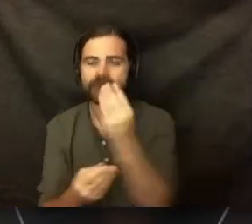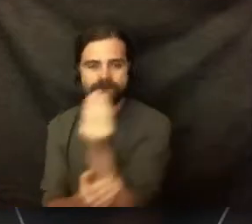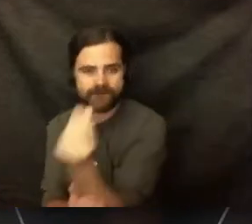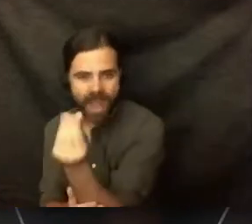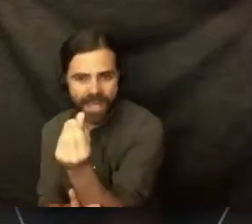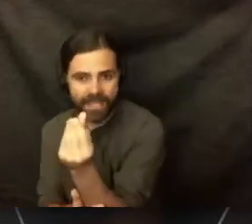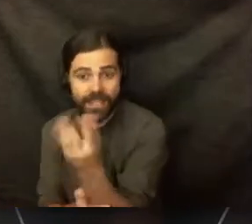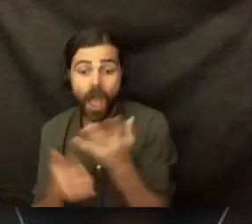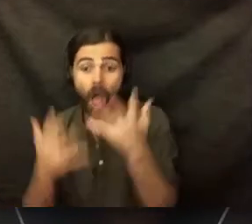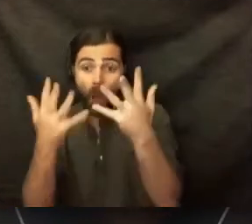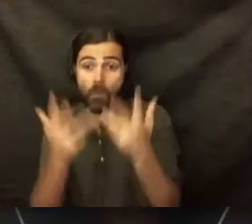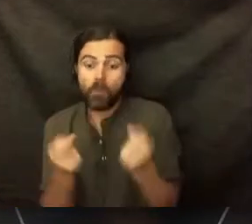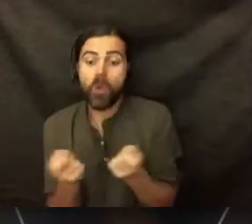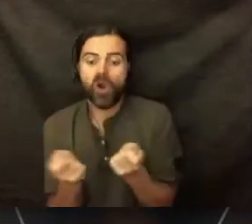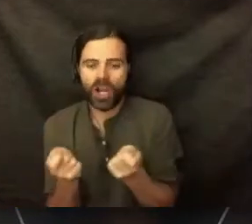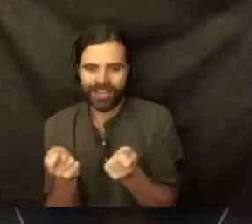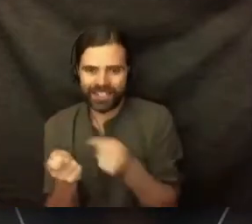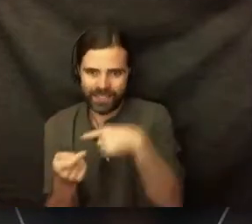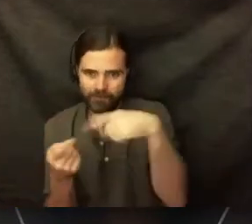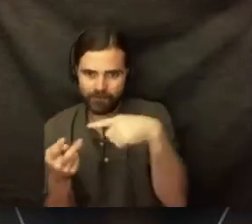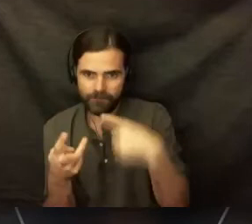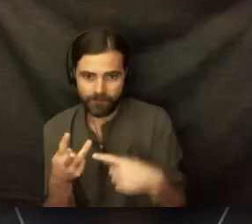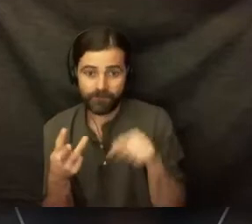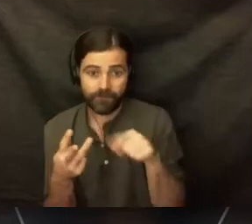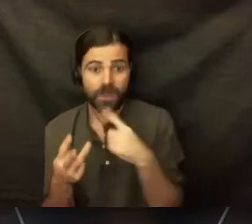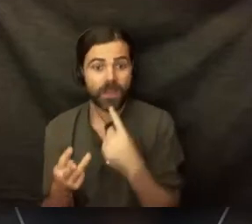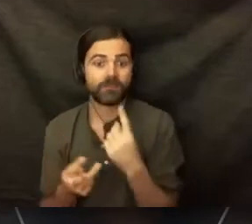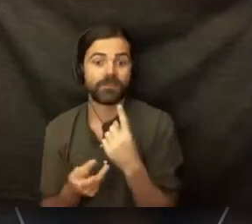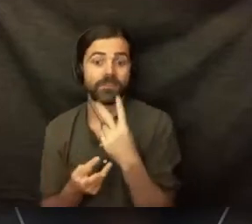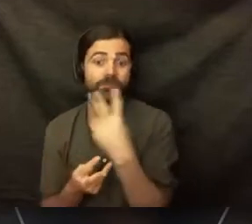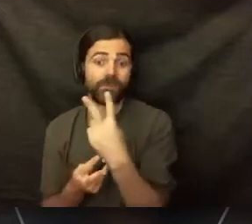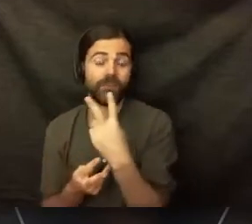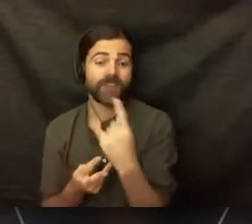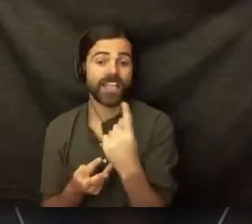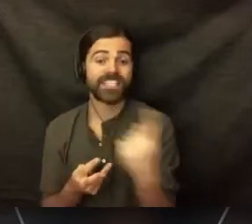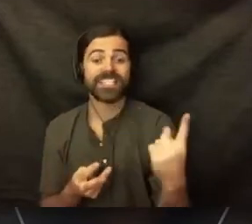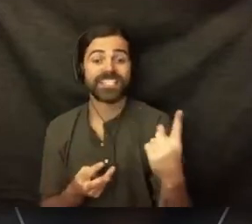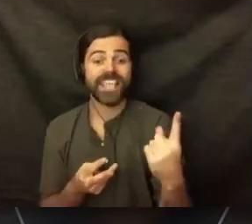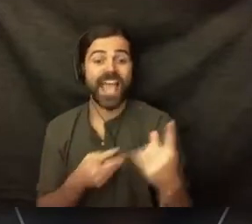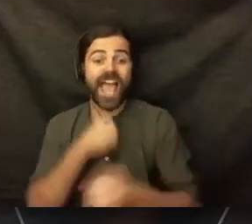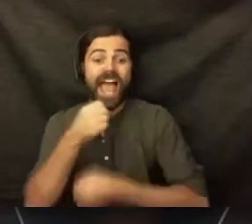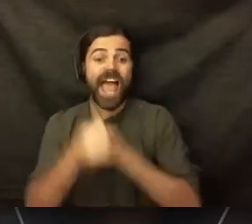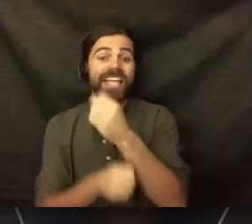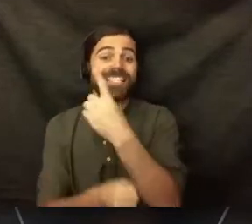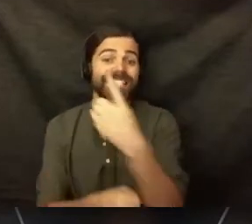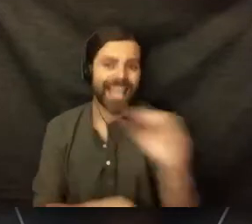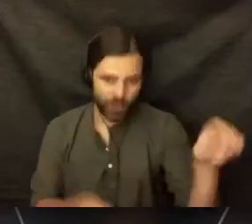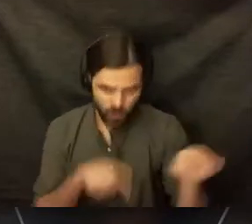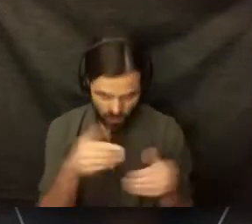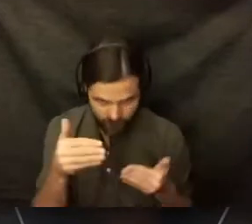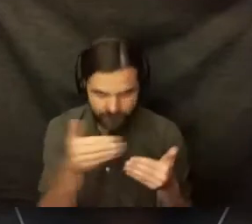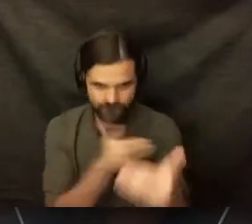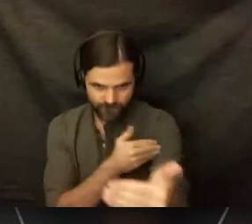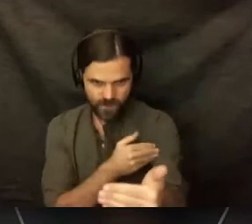to be the scale of the challenge for the 21st century impact economy. It will not be about ventures, social ventures and startups. It